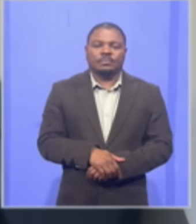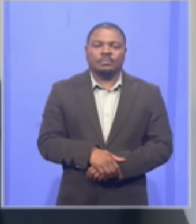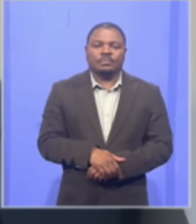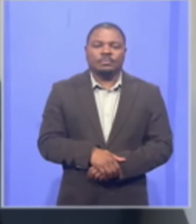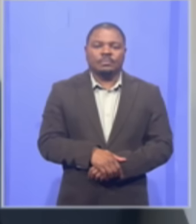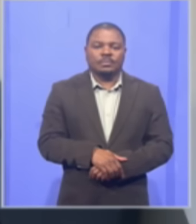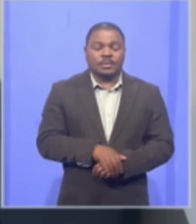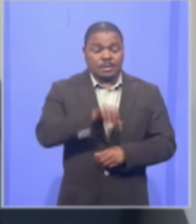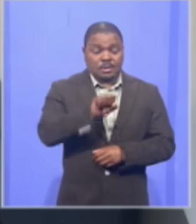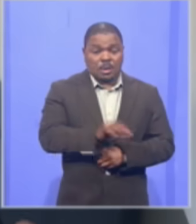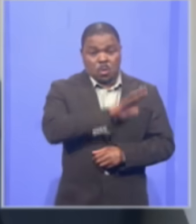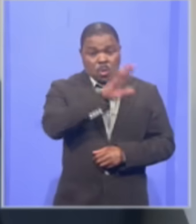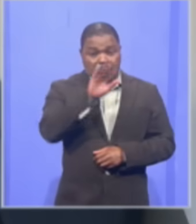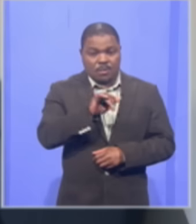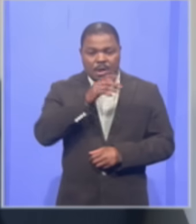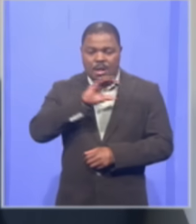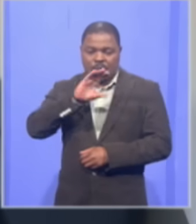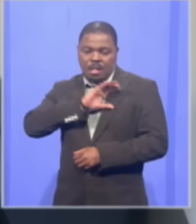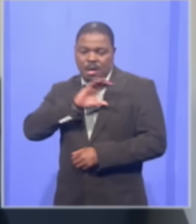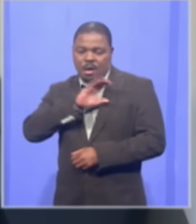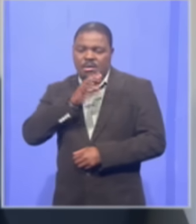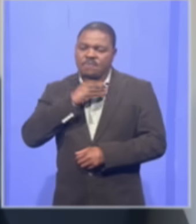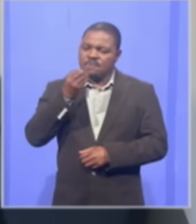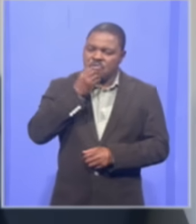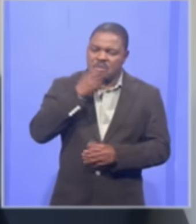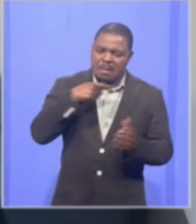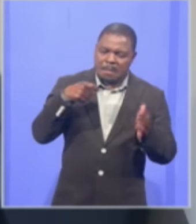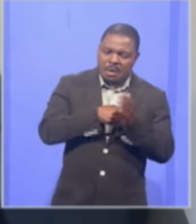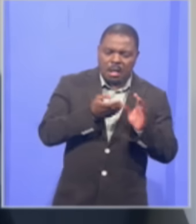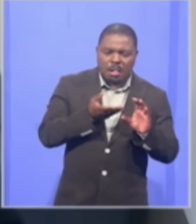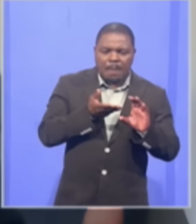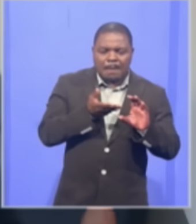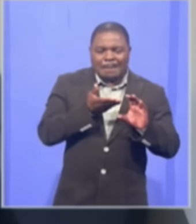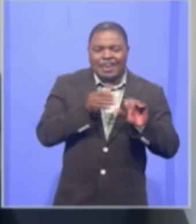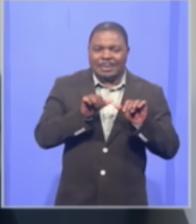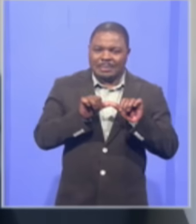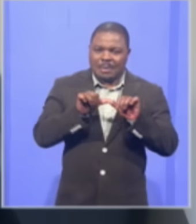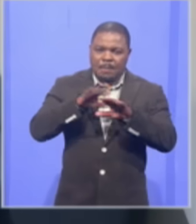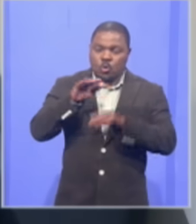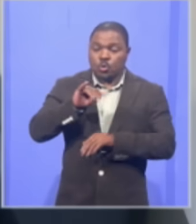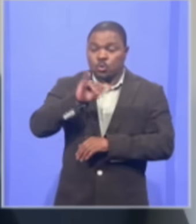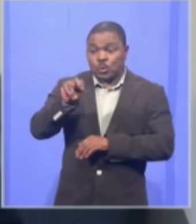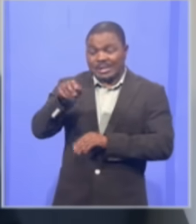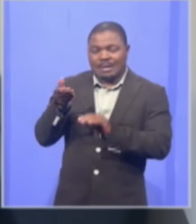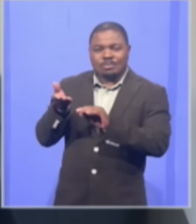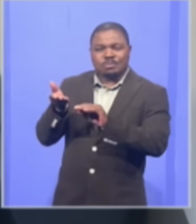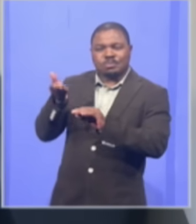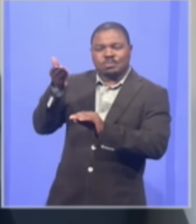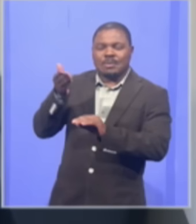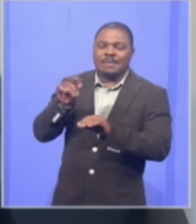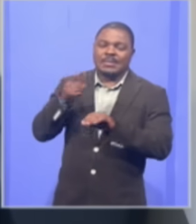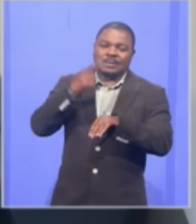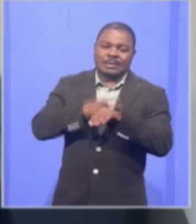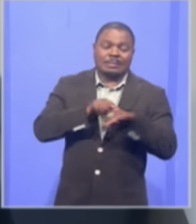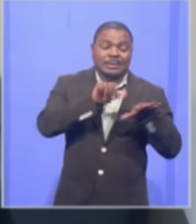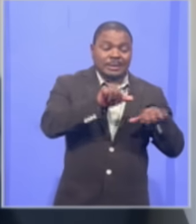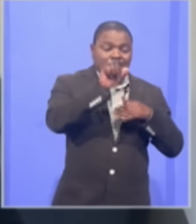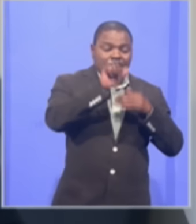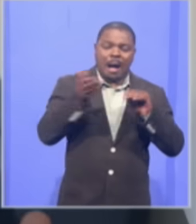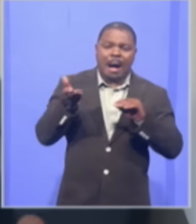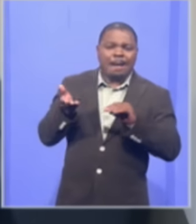We see South Africa's consumer food price inflation continuing to quicken. In June, it increased to its highest level in 16